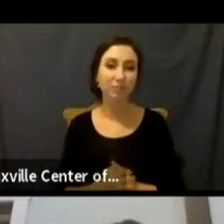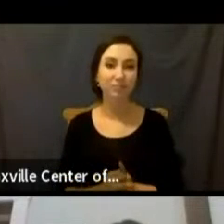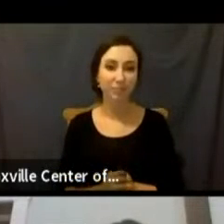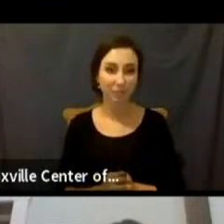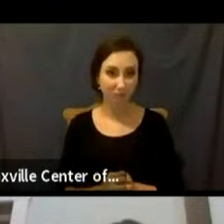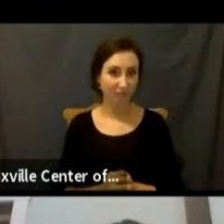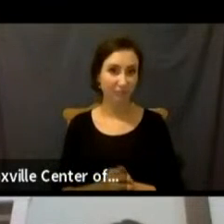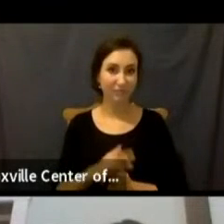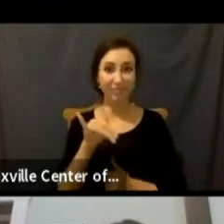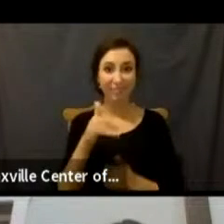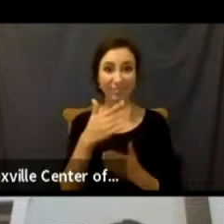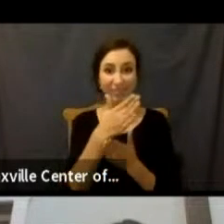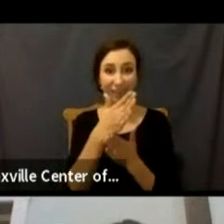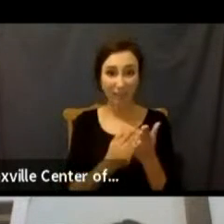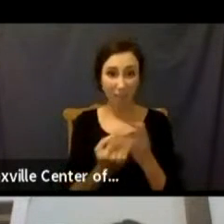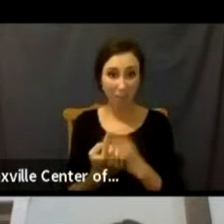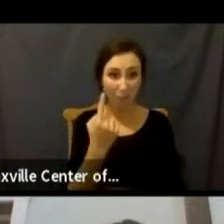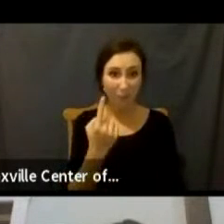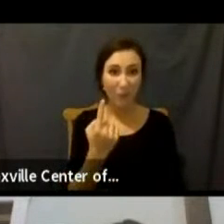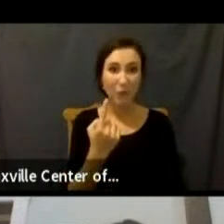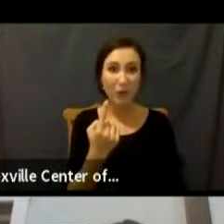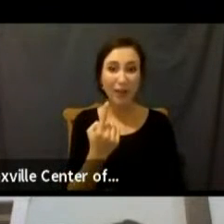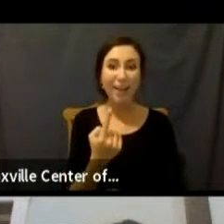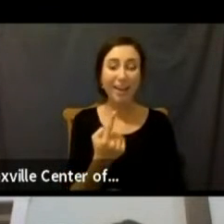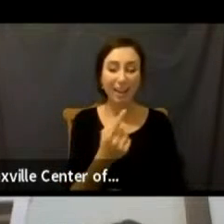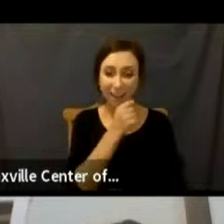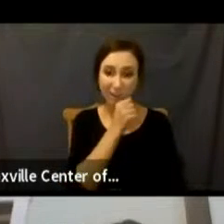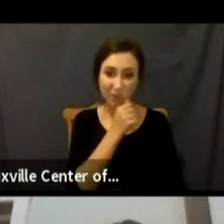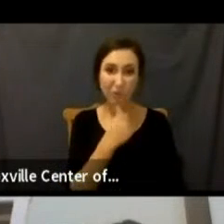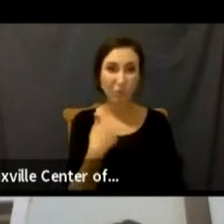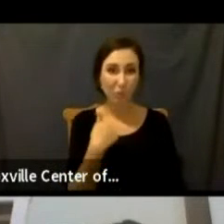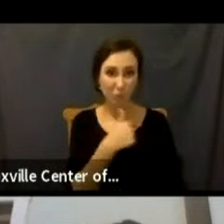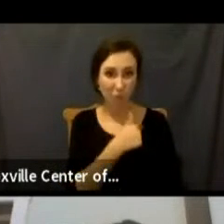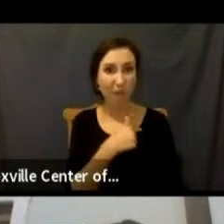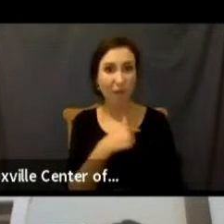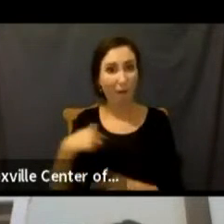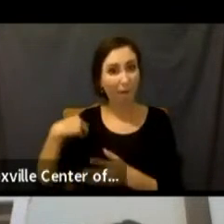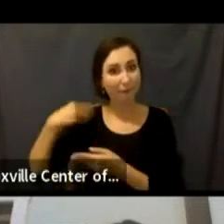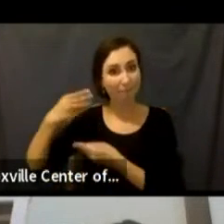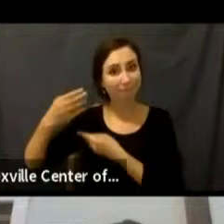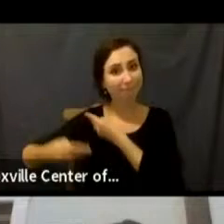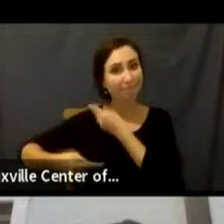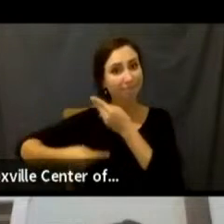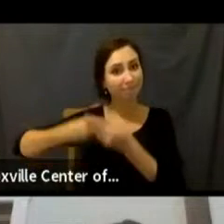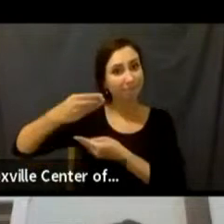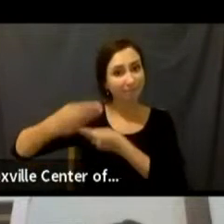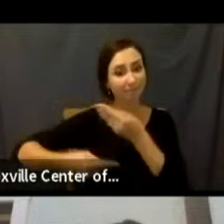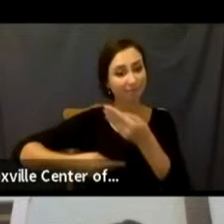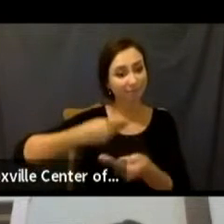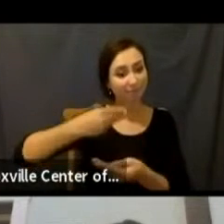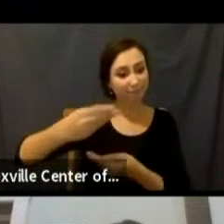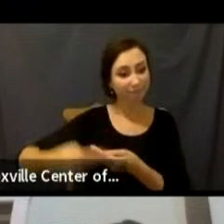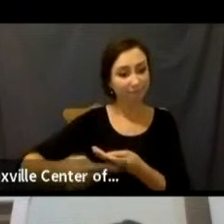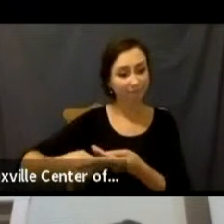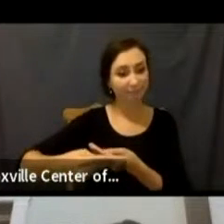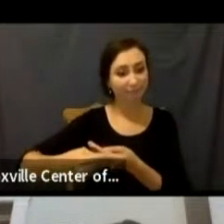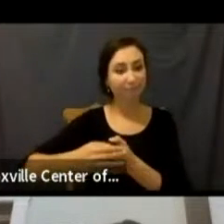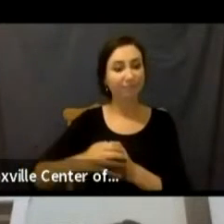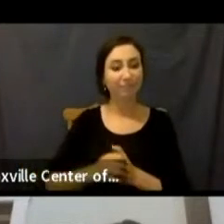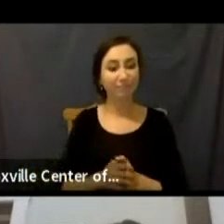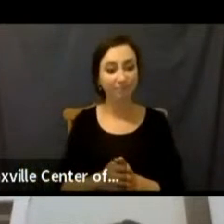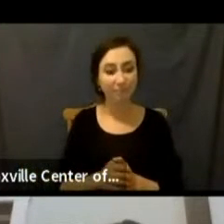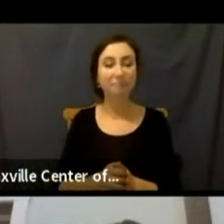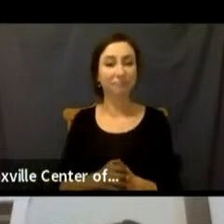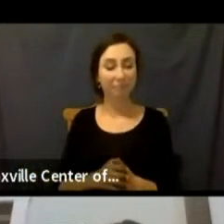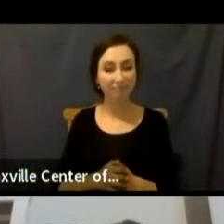that's part one, is that we are carrying on a long tradition. And the second part to this is I would